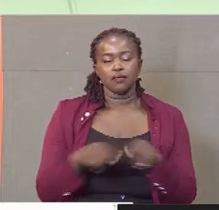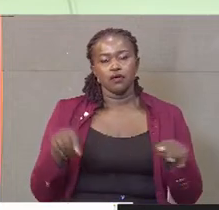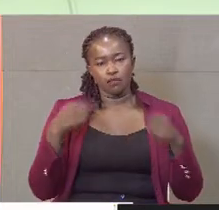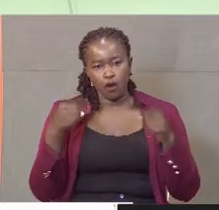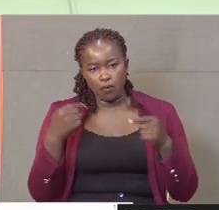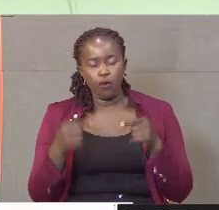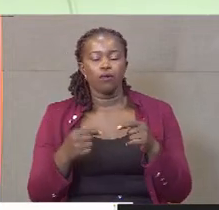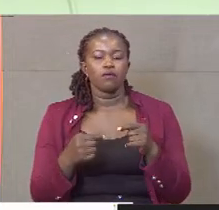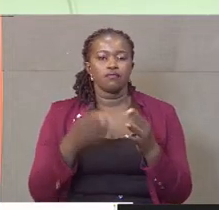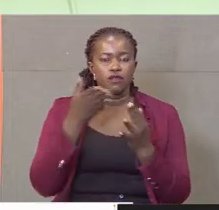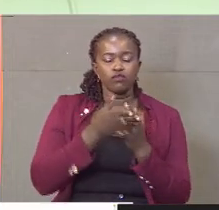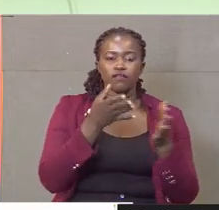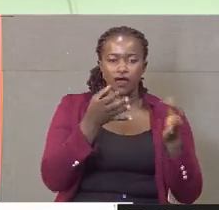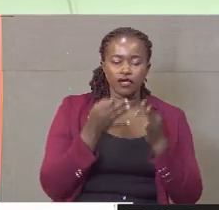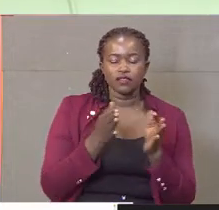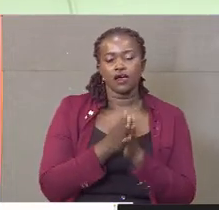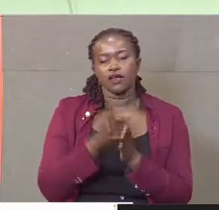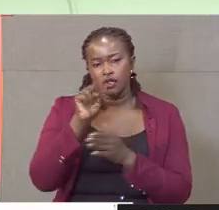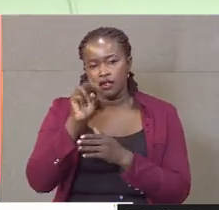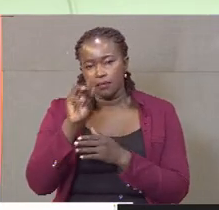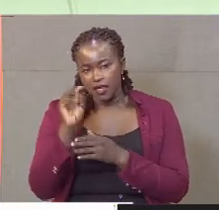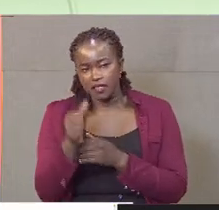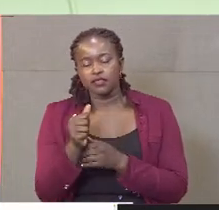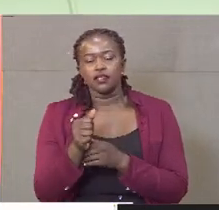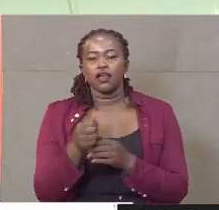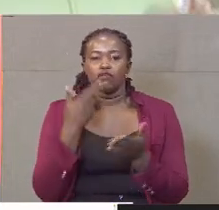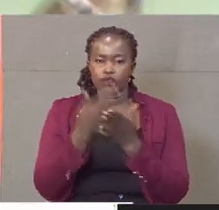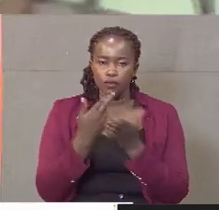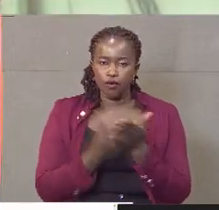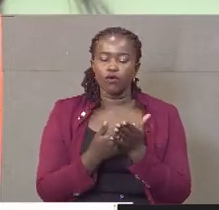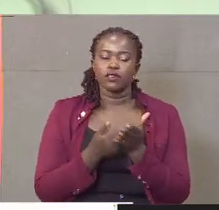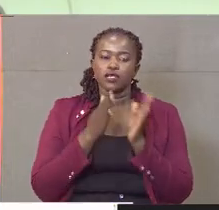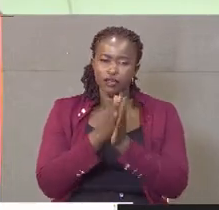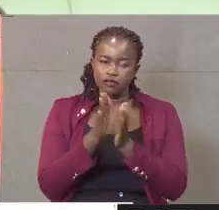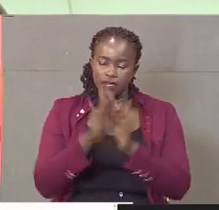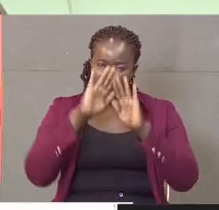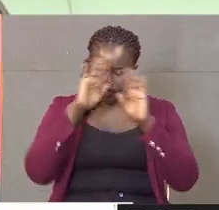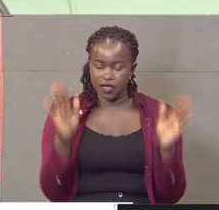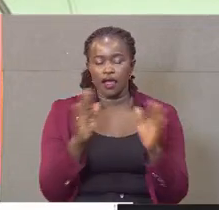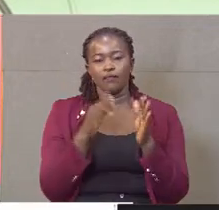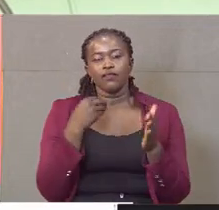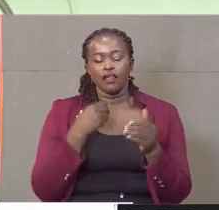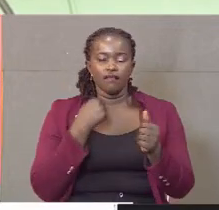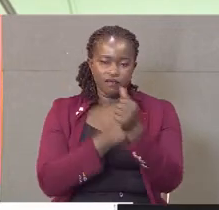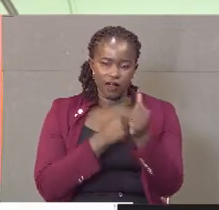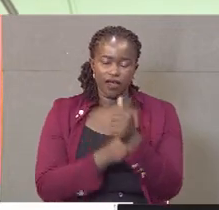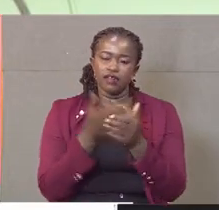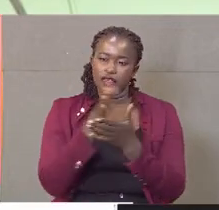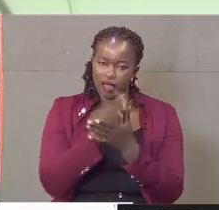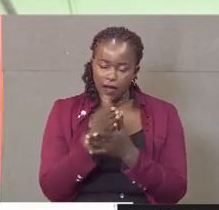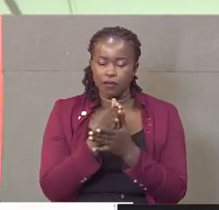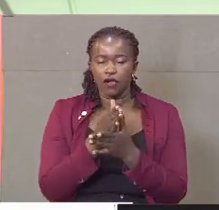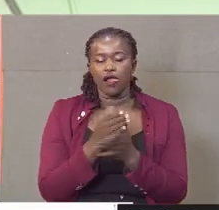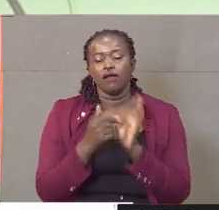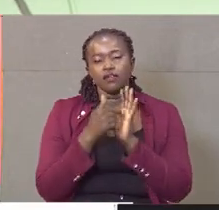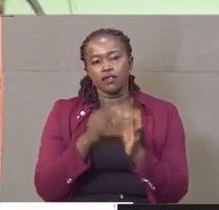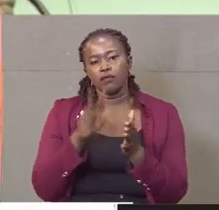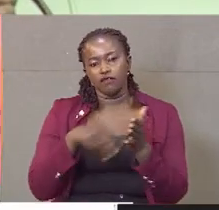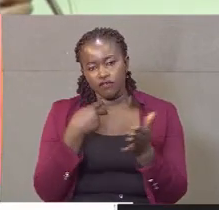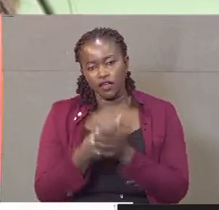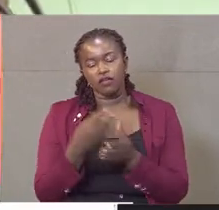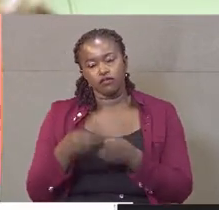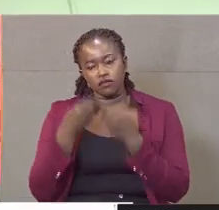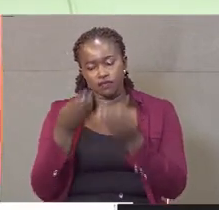NMS. The report clarifies the funding gap, including the failure of delivery